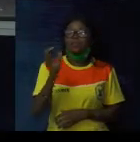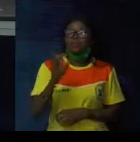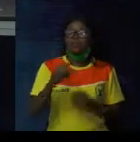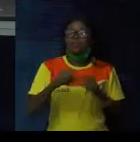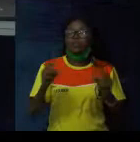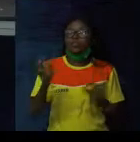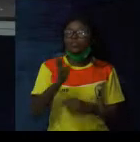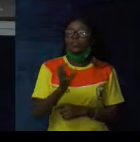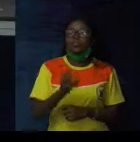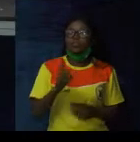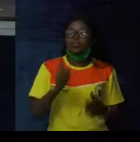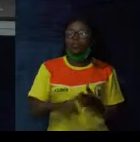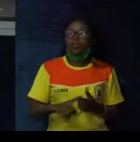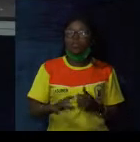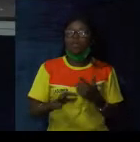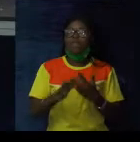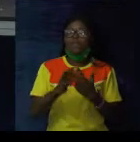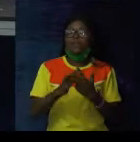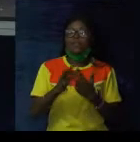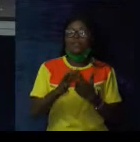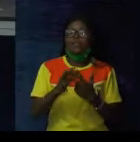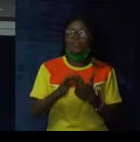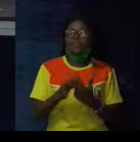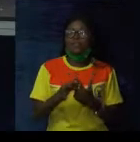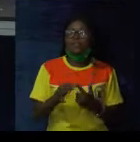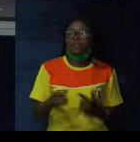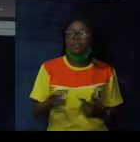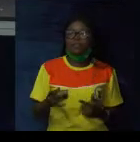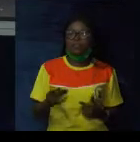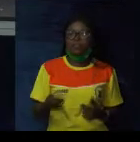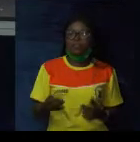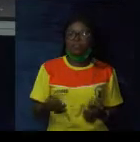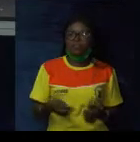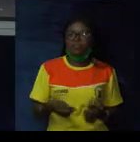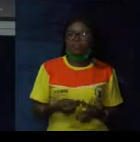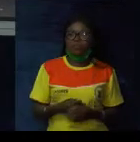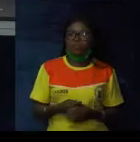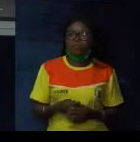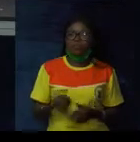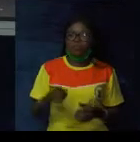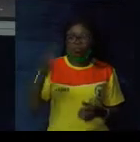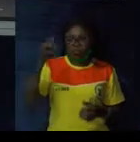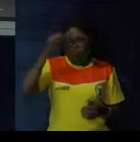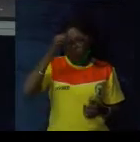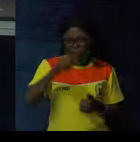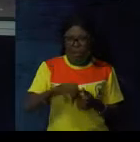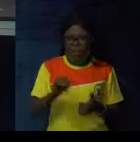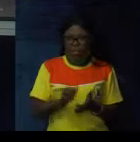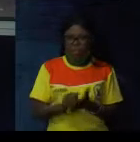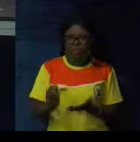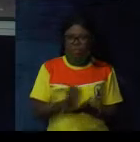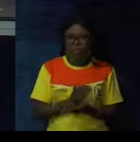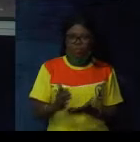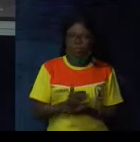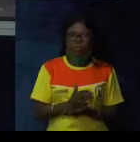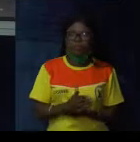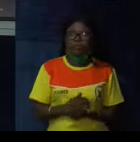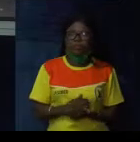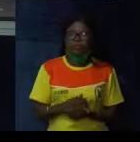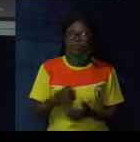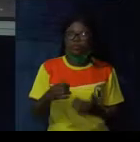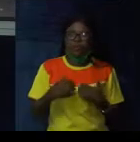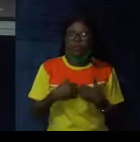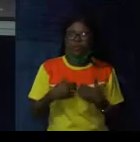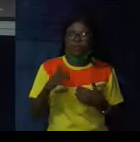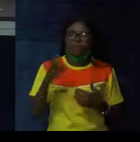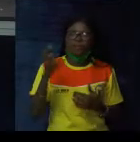Fahrenheit. Do you remember the song for that? Celsius to Fahrenheit, scale up by 9/5, add 32